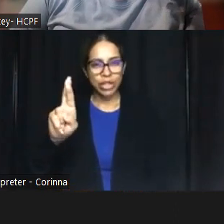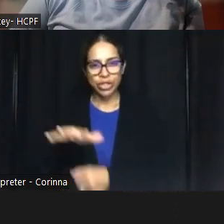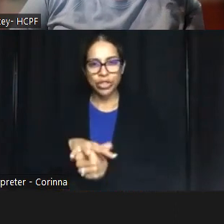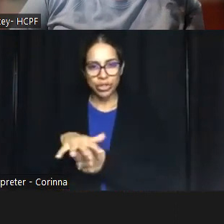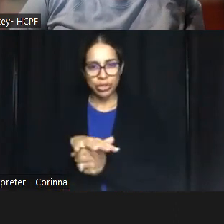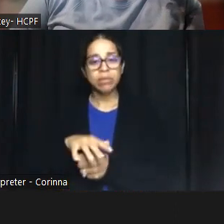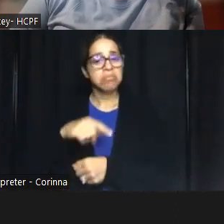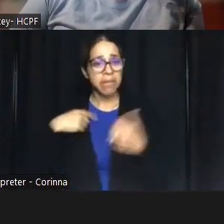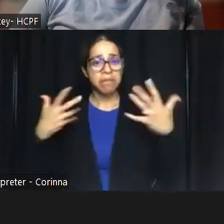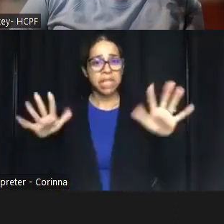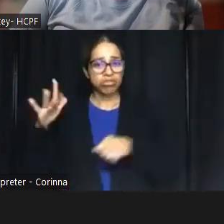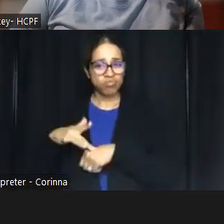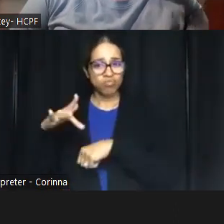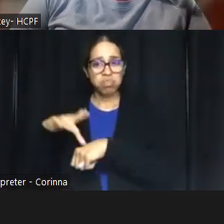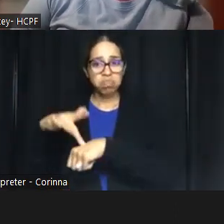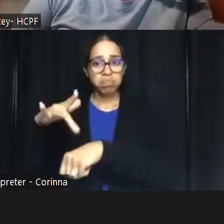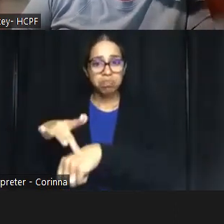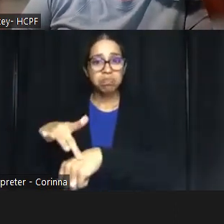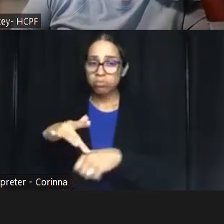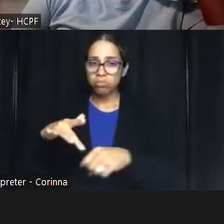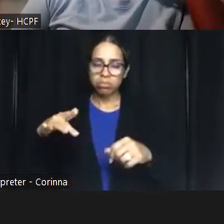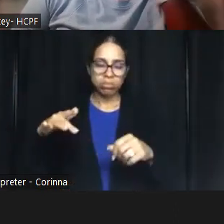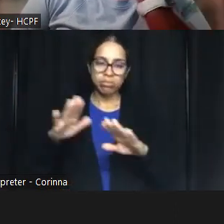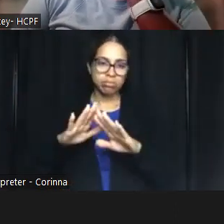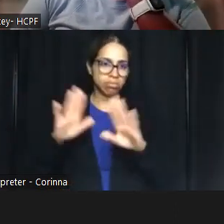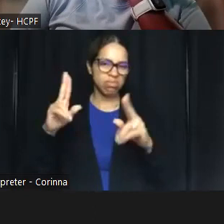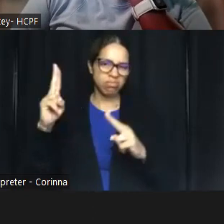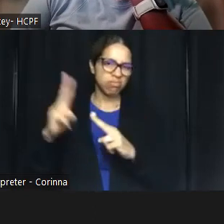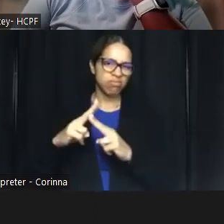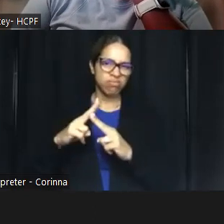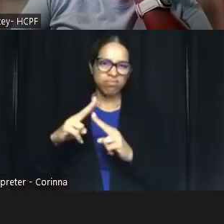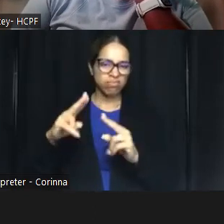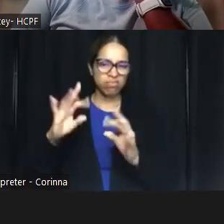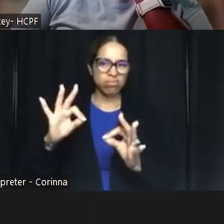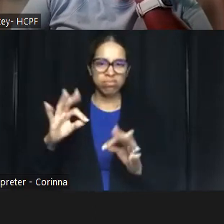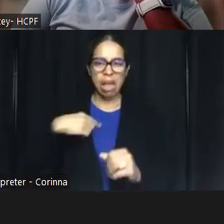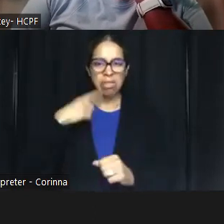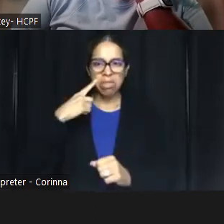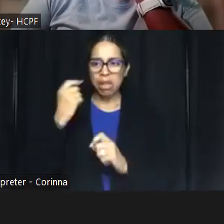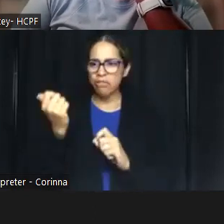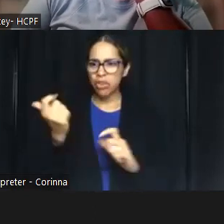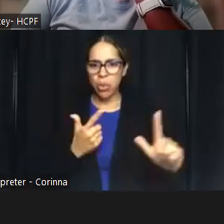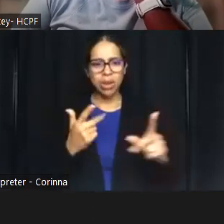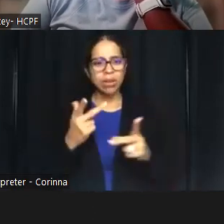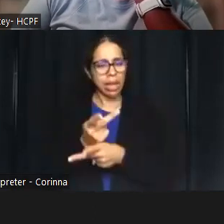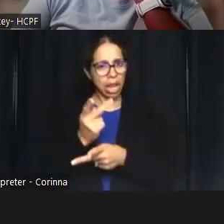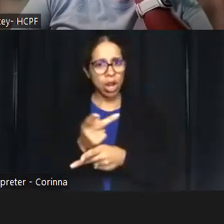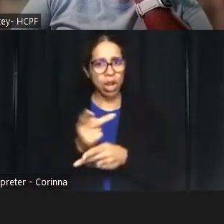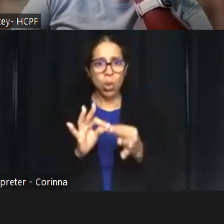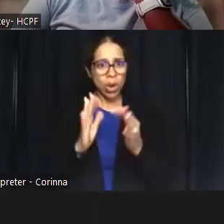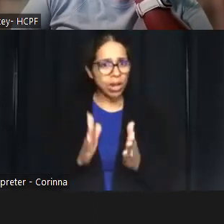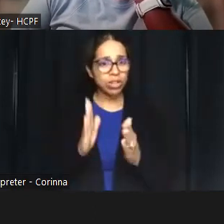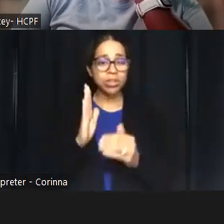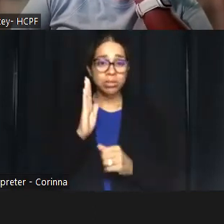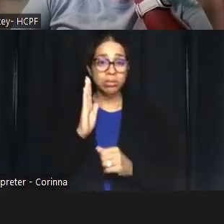I've been to a couple of these before. They're excellent. I mean, I think that everyone, care coordinators, would benefit from